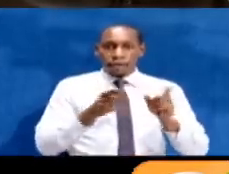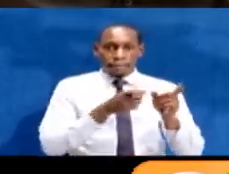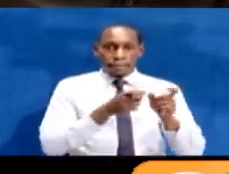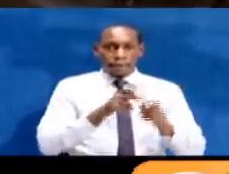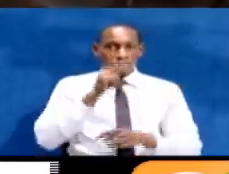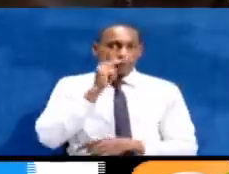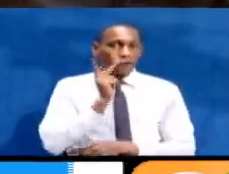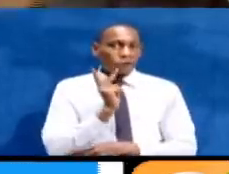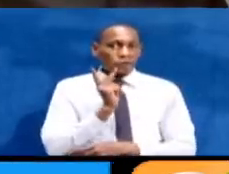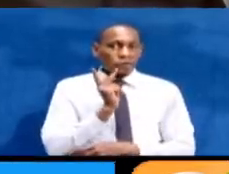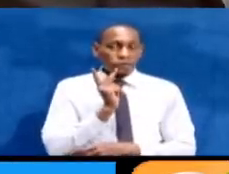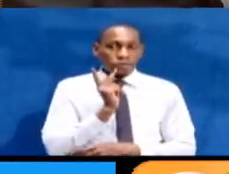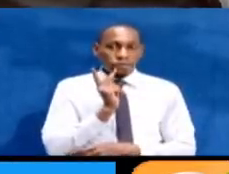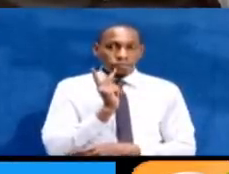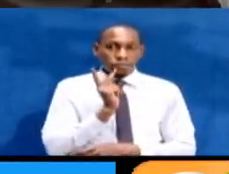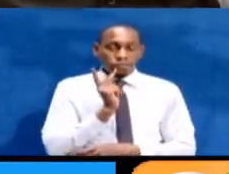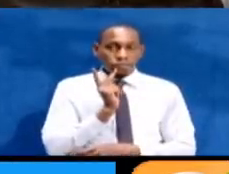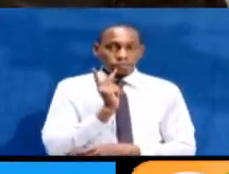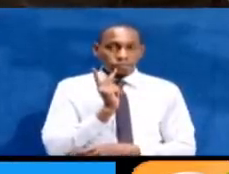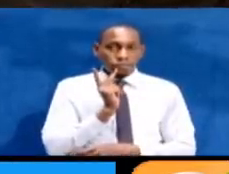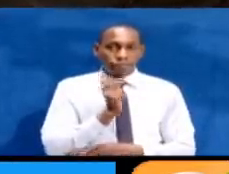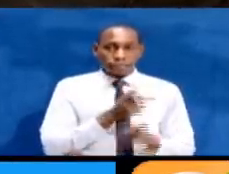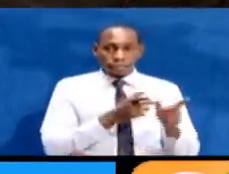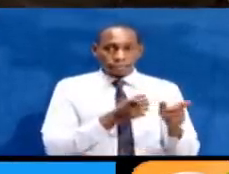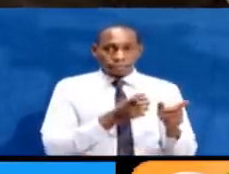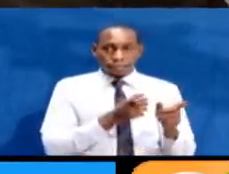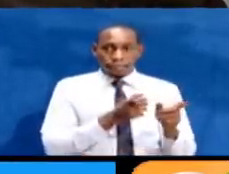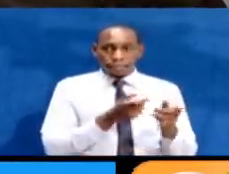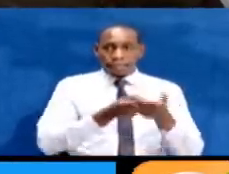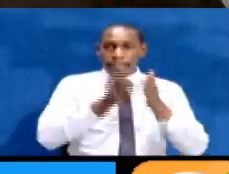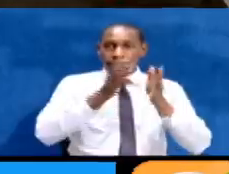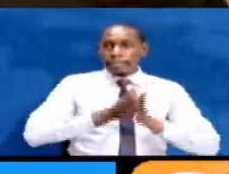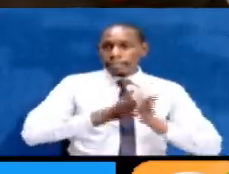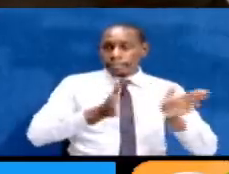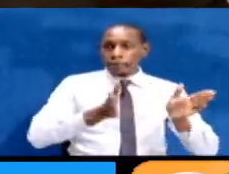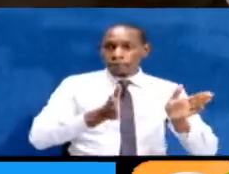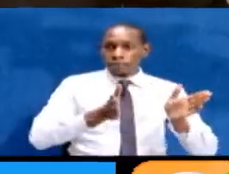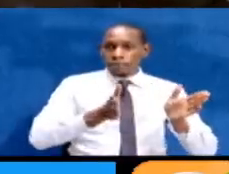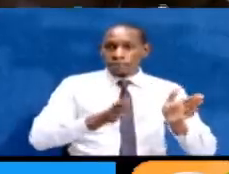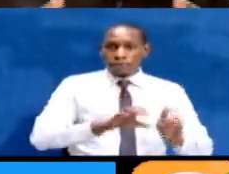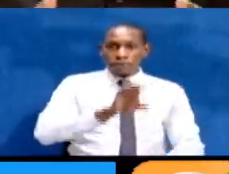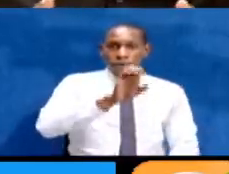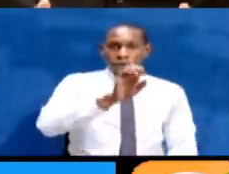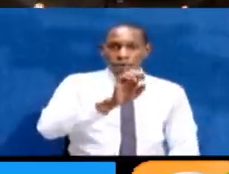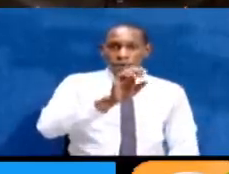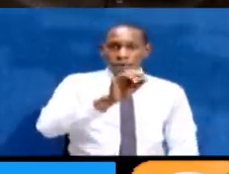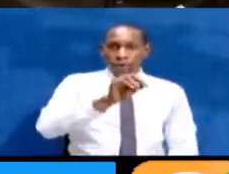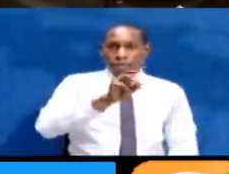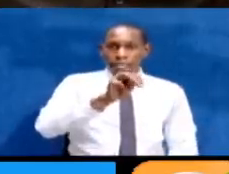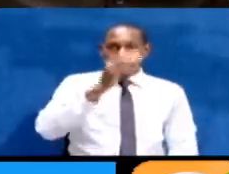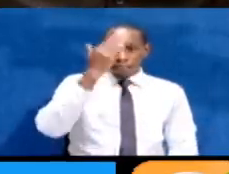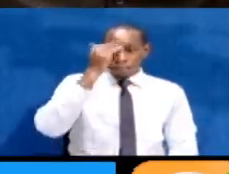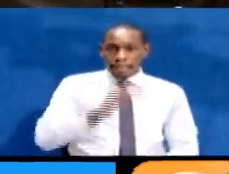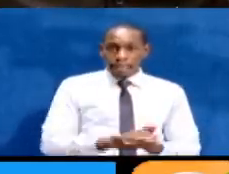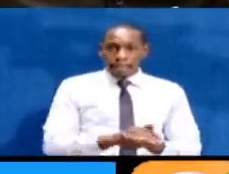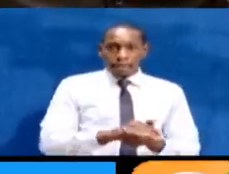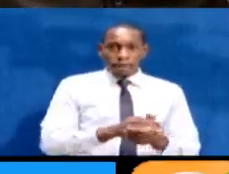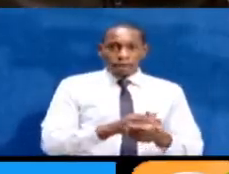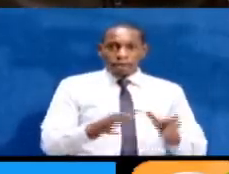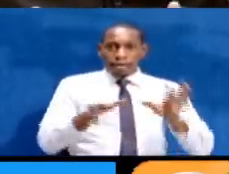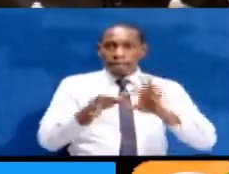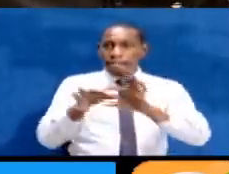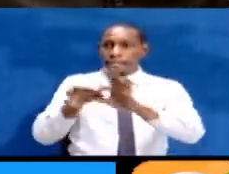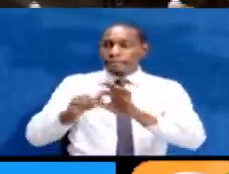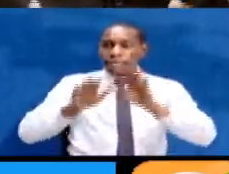Kalonzo Musyoka there, and an exchange with the Secretary General of ODM. Because these umbrellas